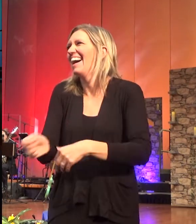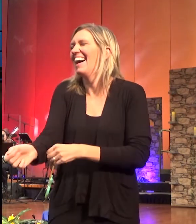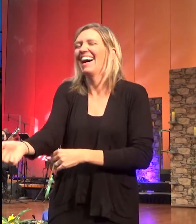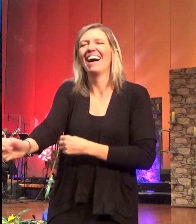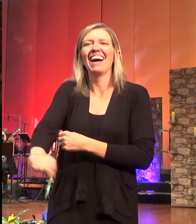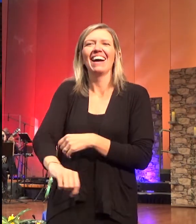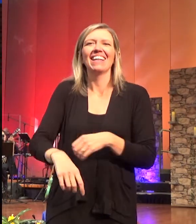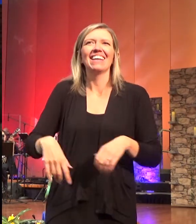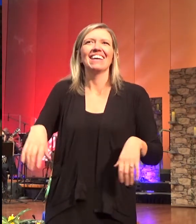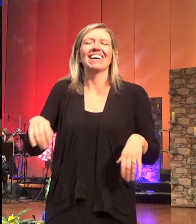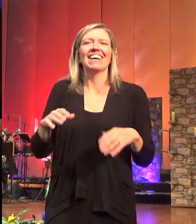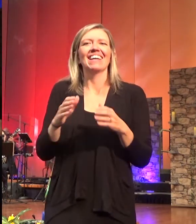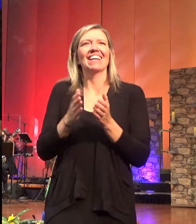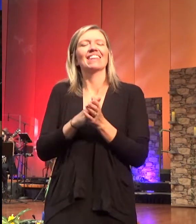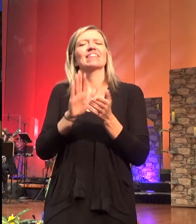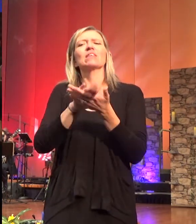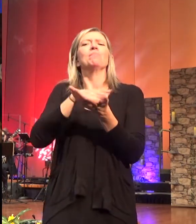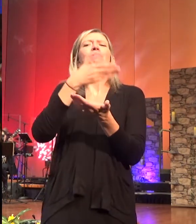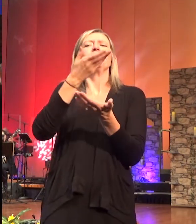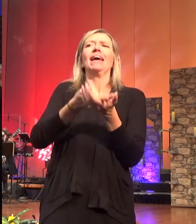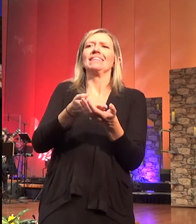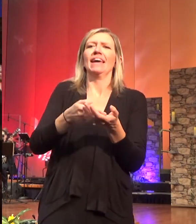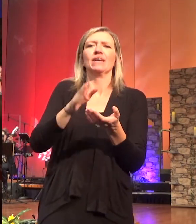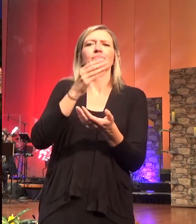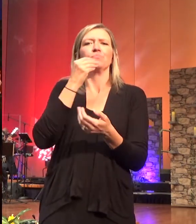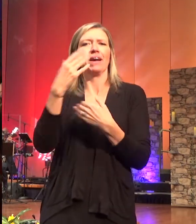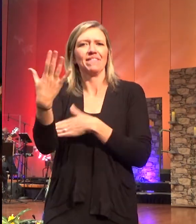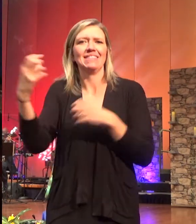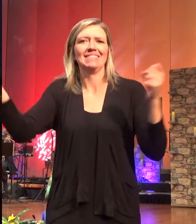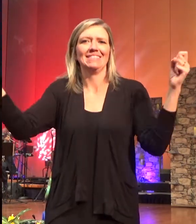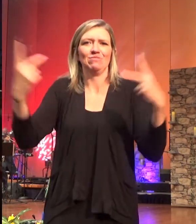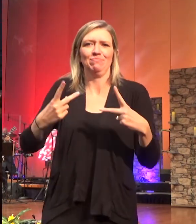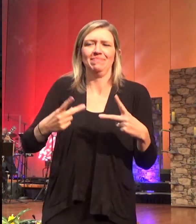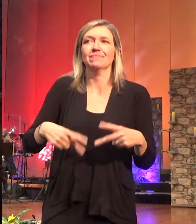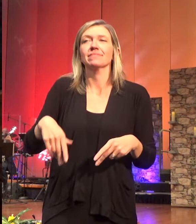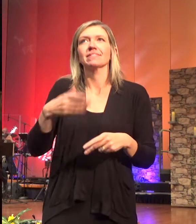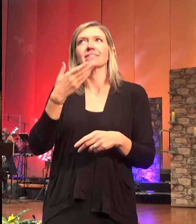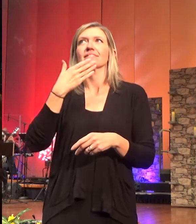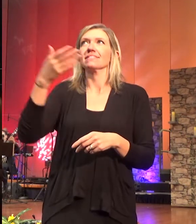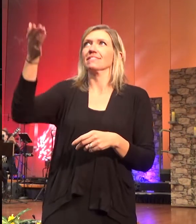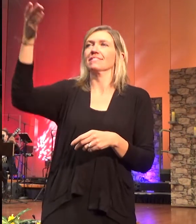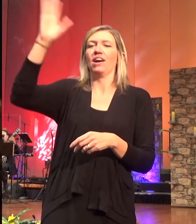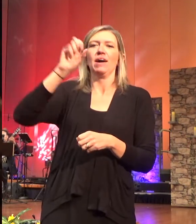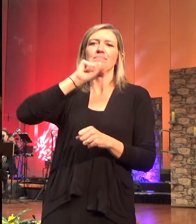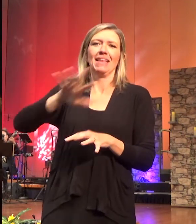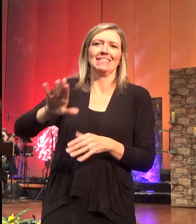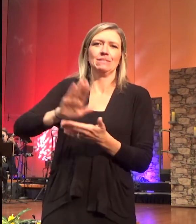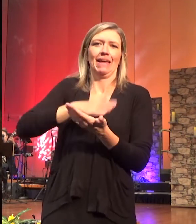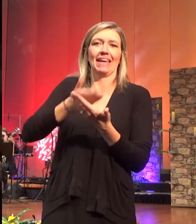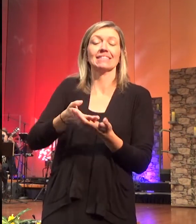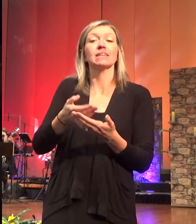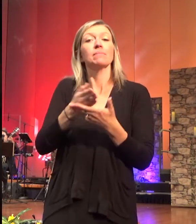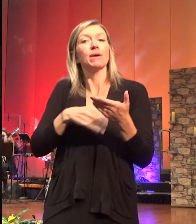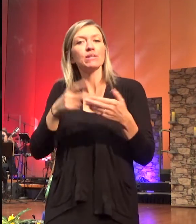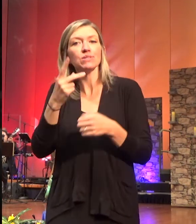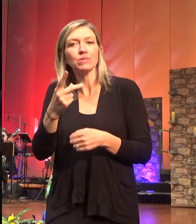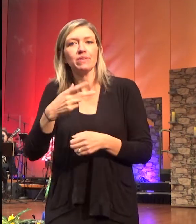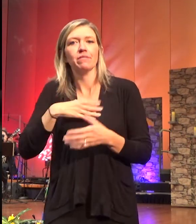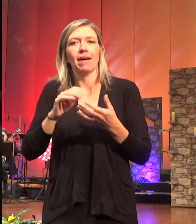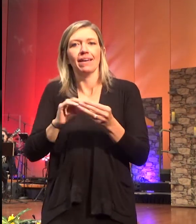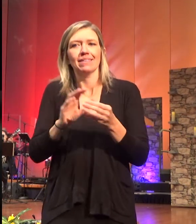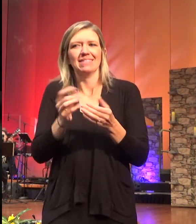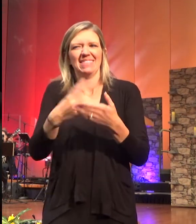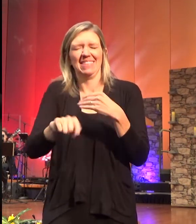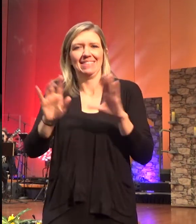much. The sacrament of the pancake breakfast has returned. God bless it. Part 2 next Sunday.